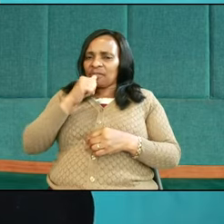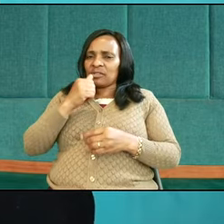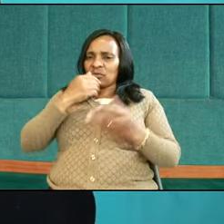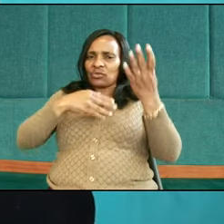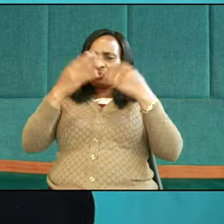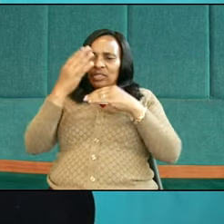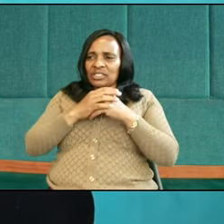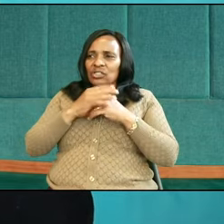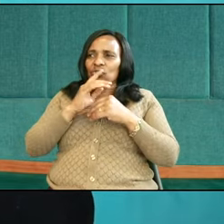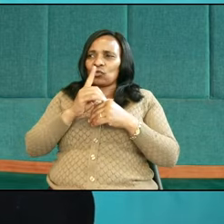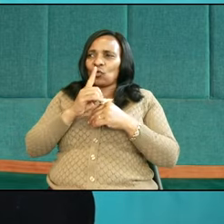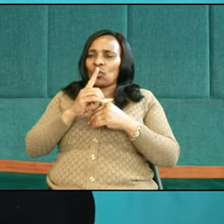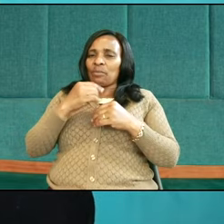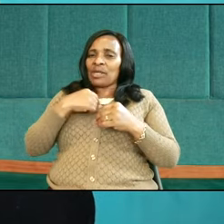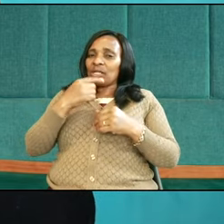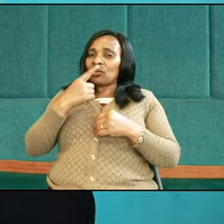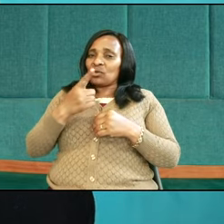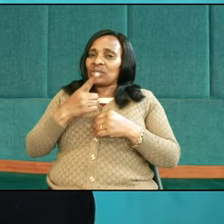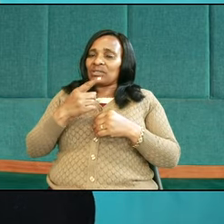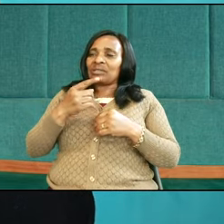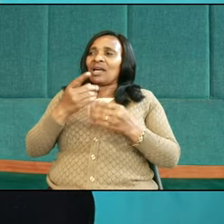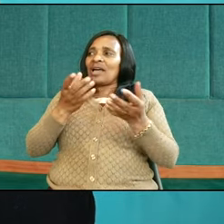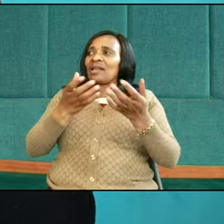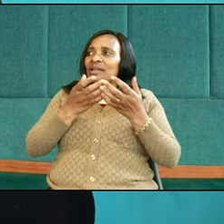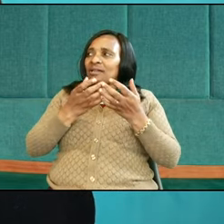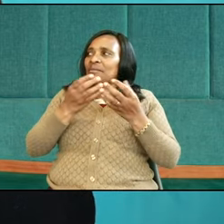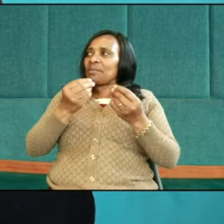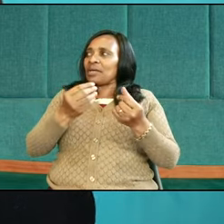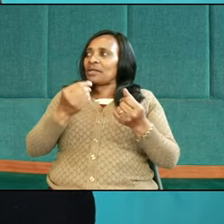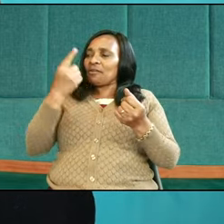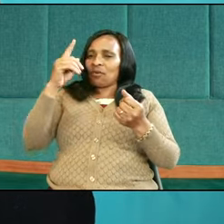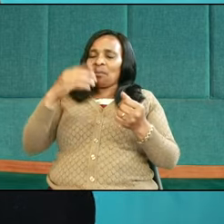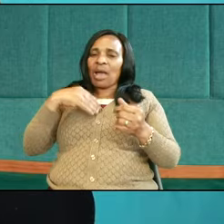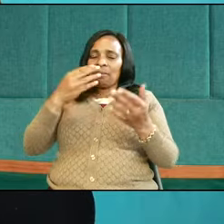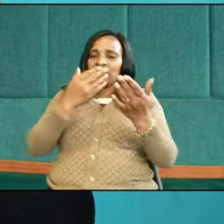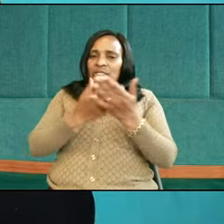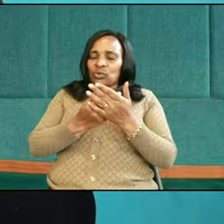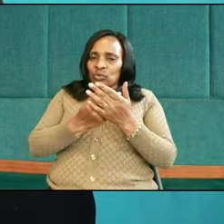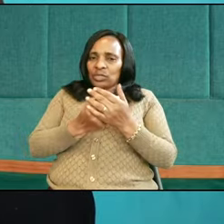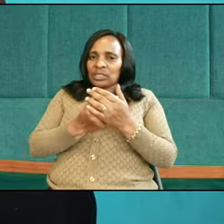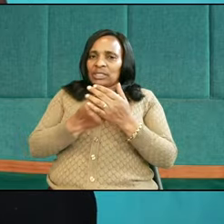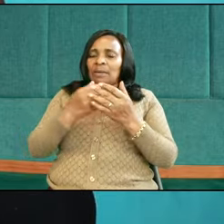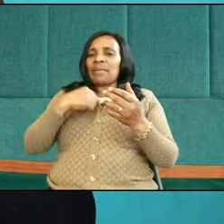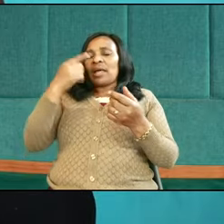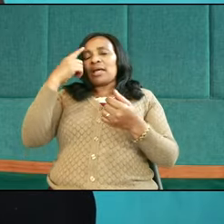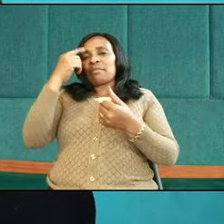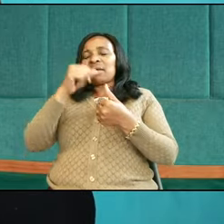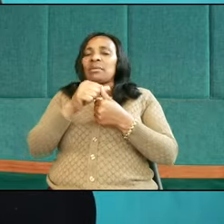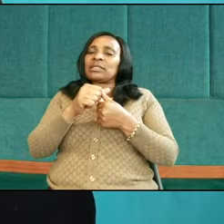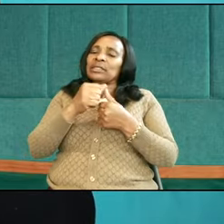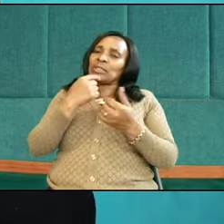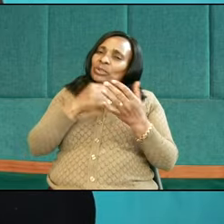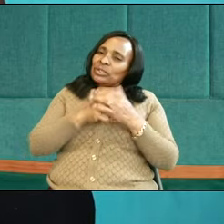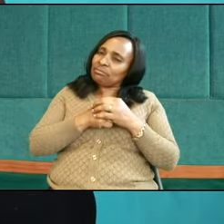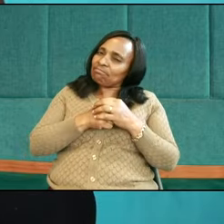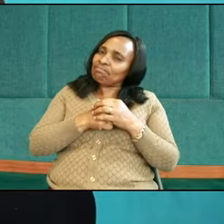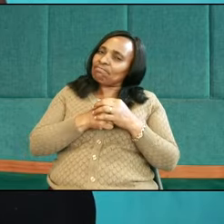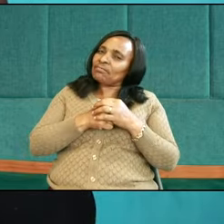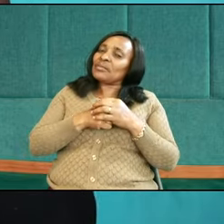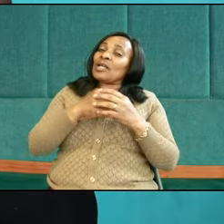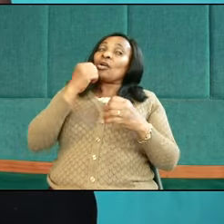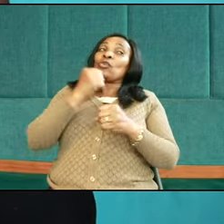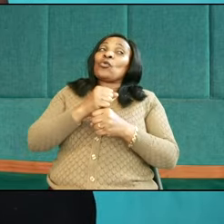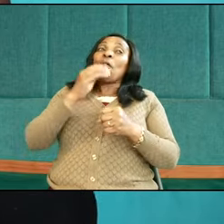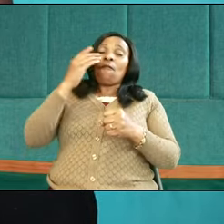university. So I told them, you know, guys, I need money for my application. I realized they had cold feet, so I said, you know what? I'll do